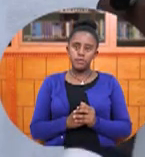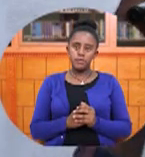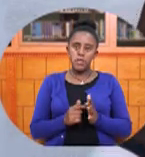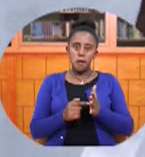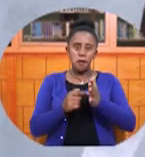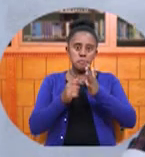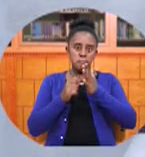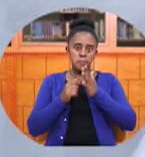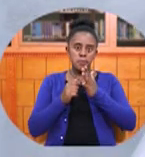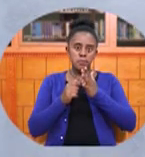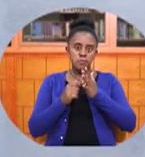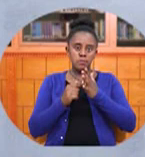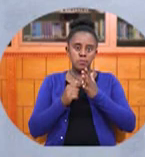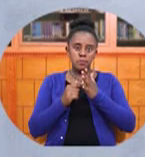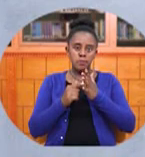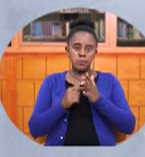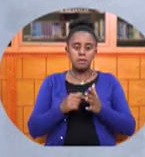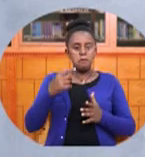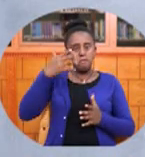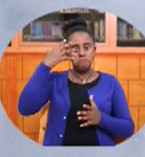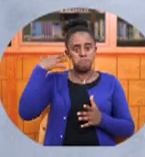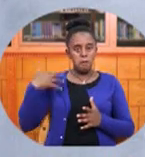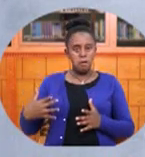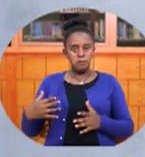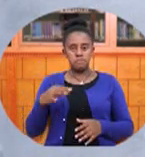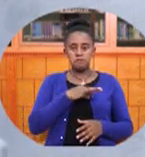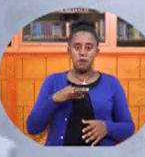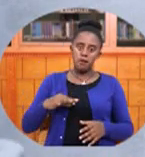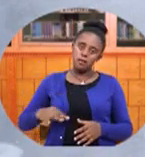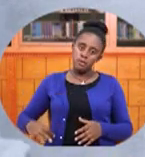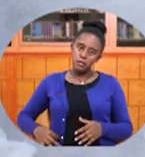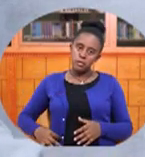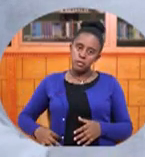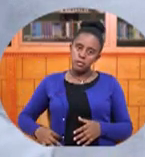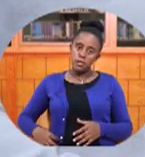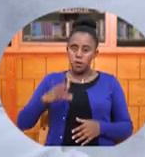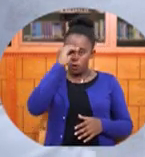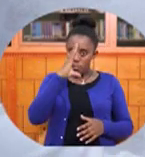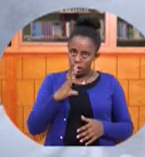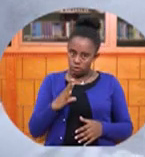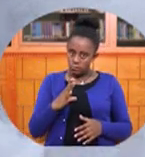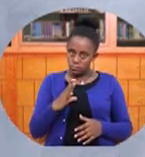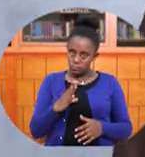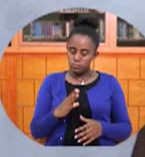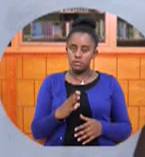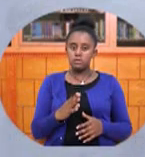Example, lion, tiger, human,